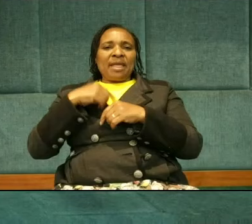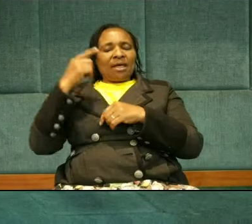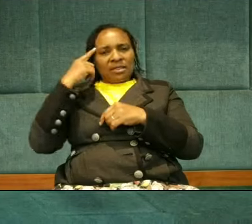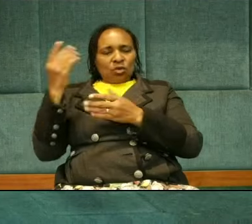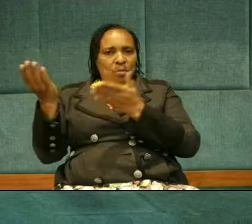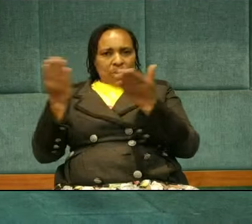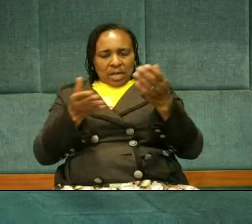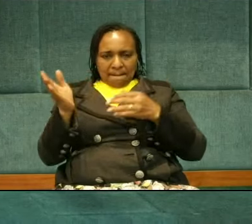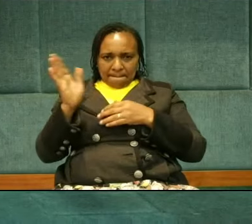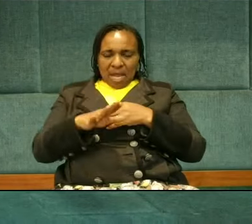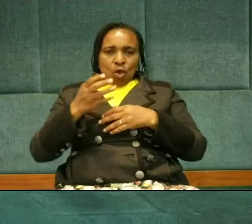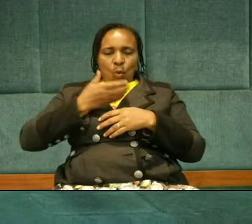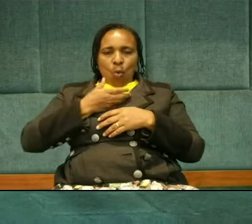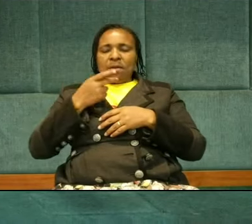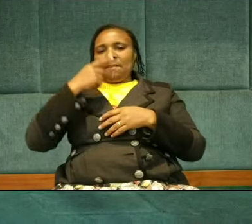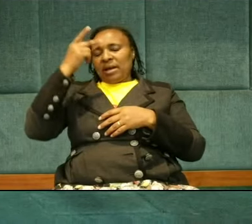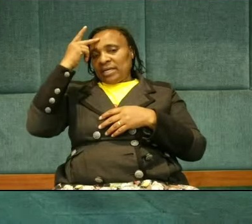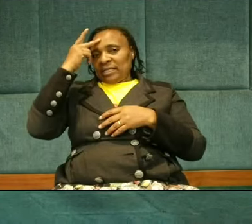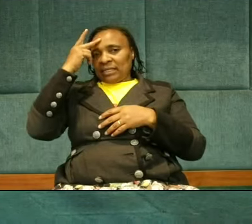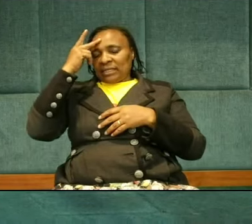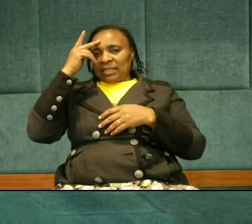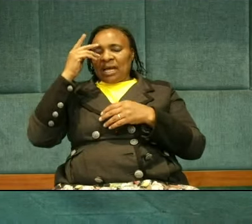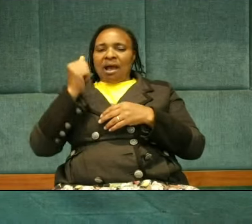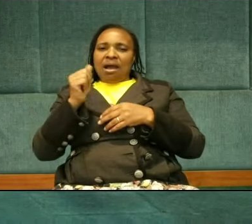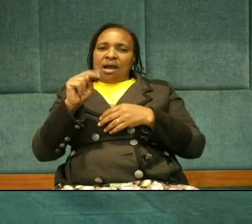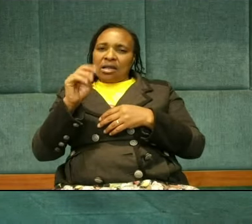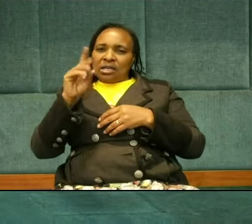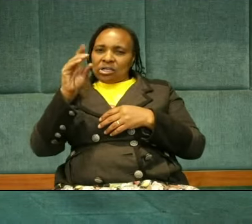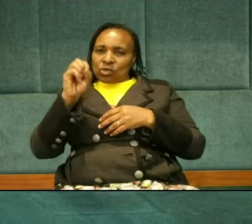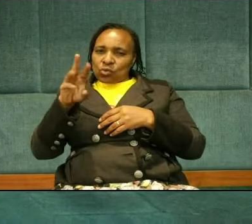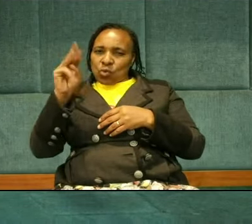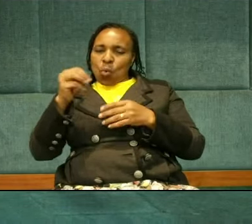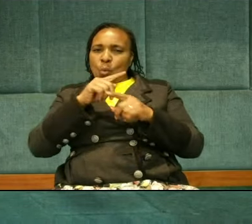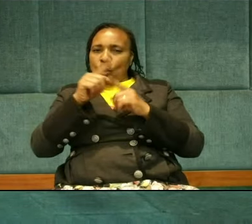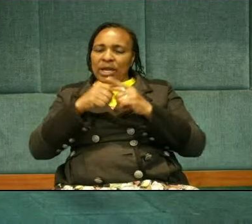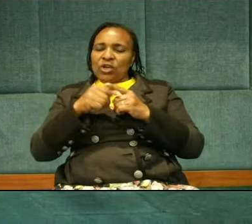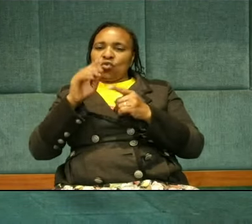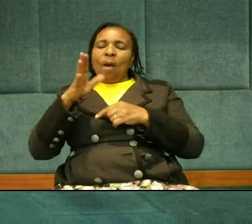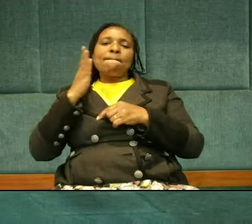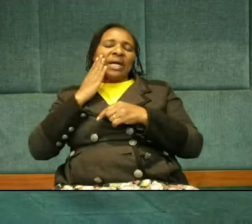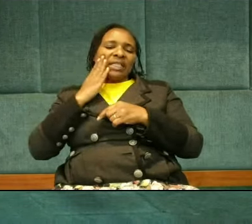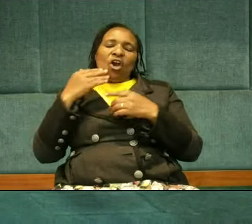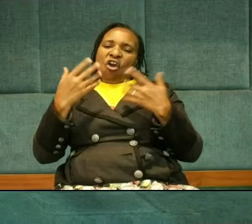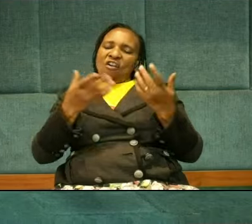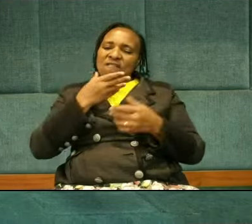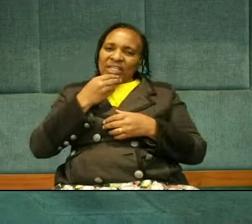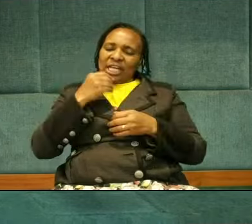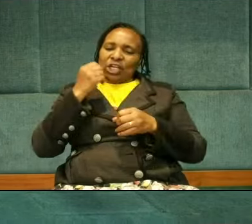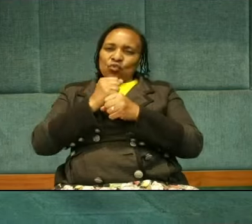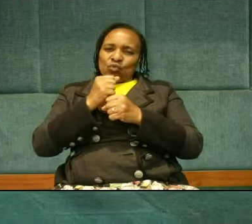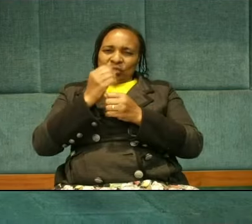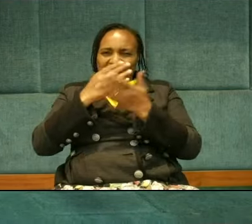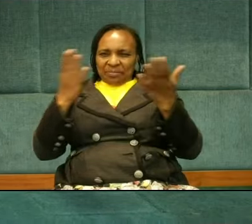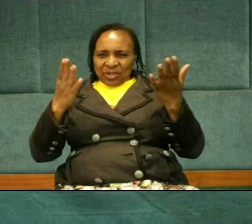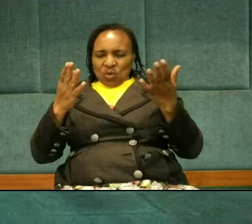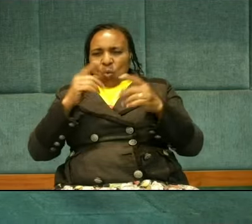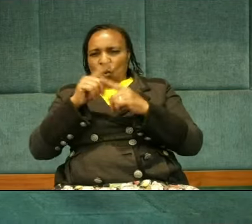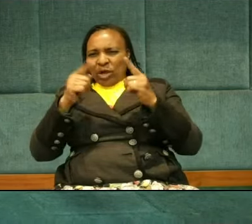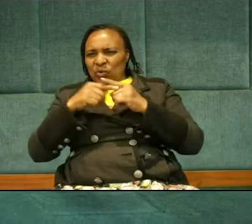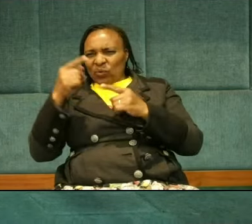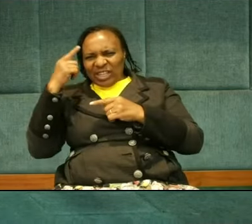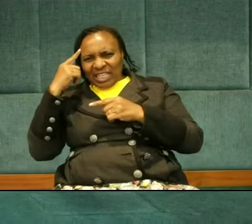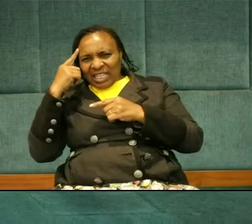bring it back to our own parents. Andrew, when your mom tells you or your dad tells you to do something, when you're thinking of obeying them